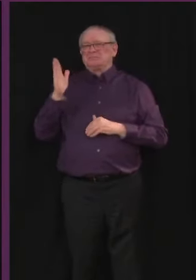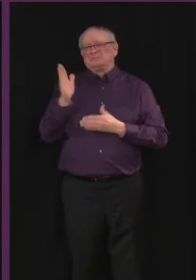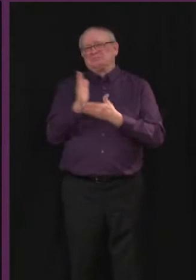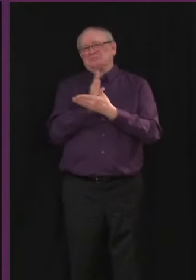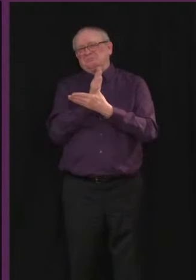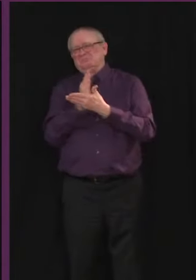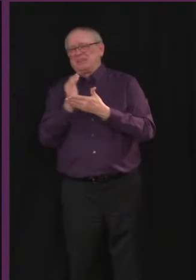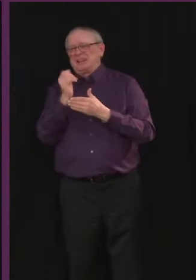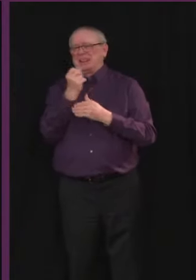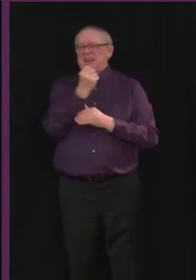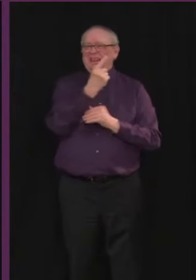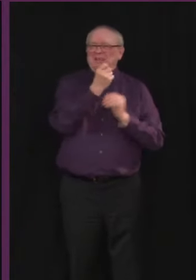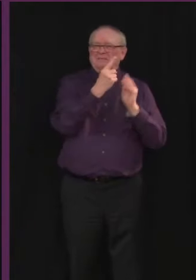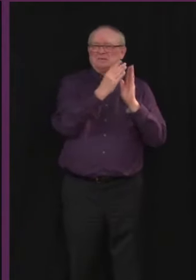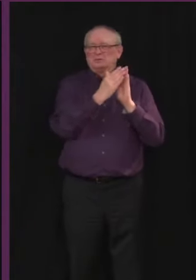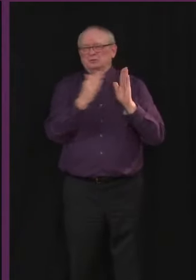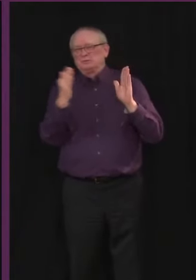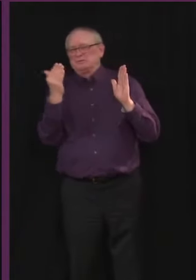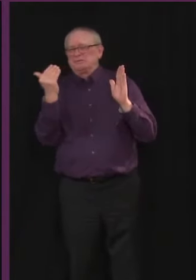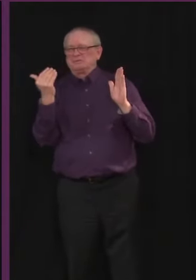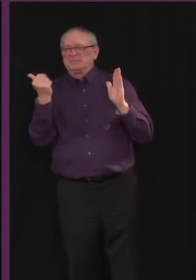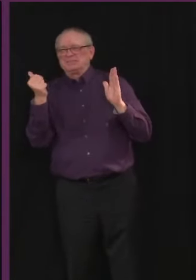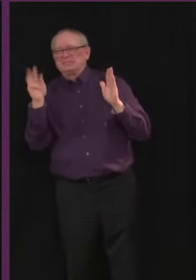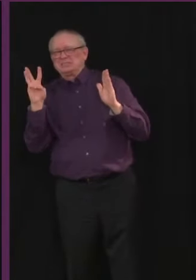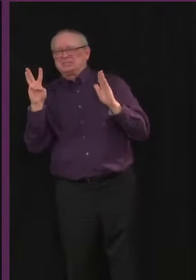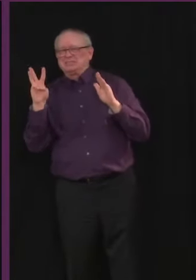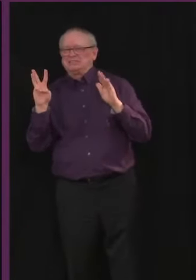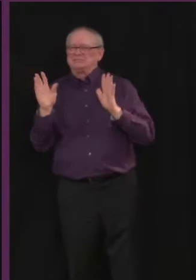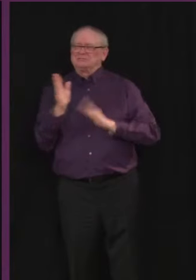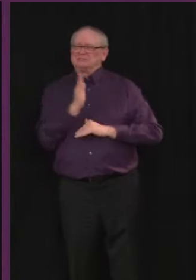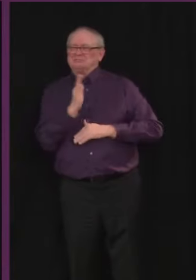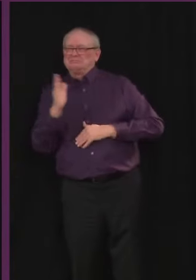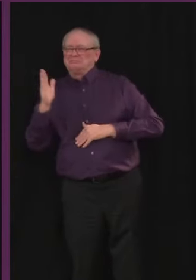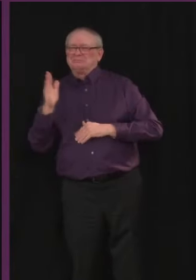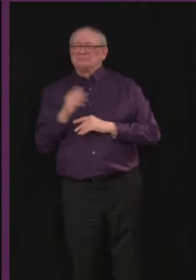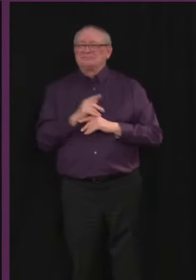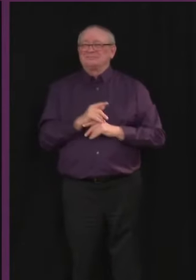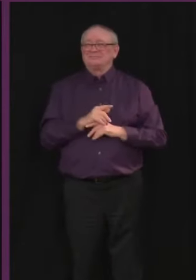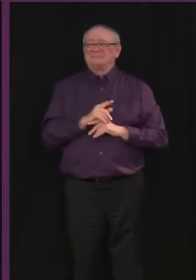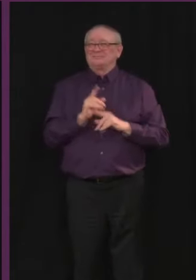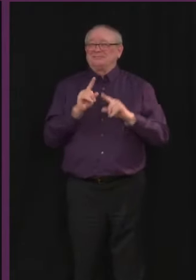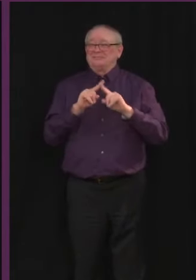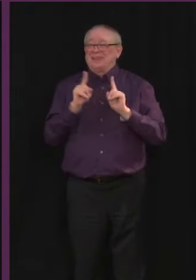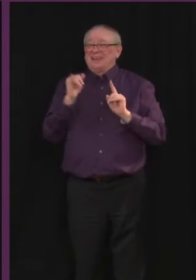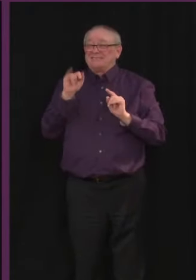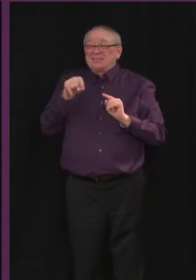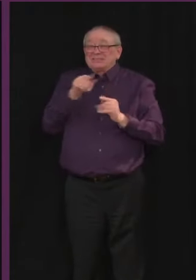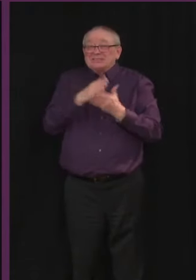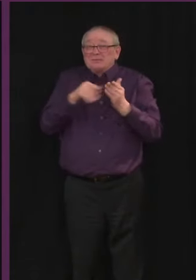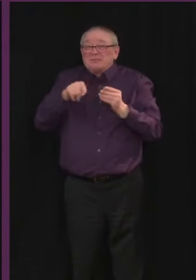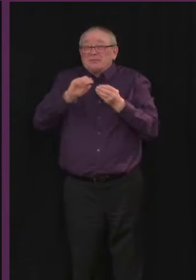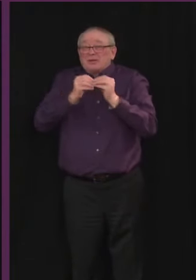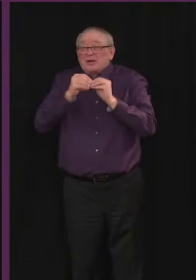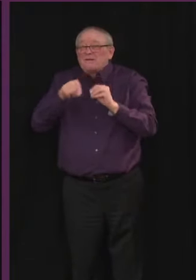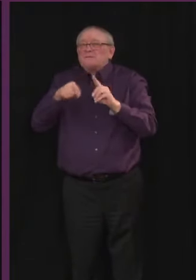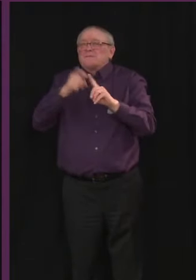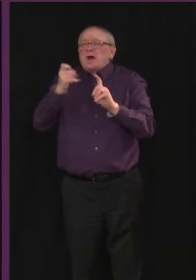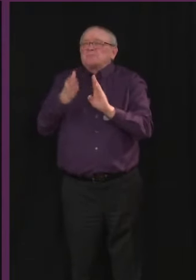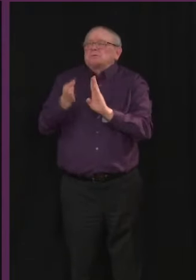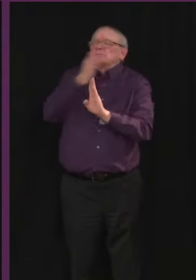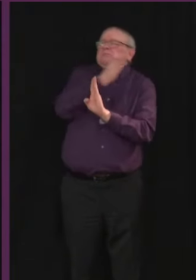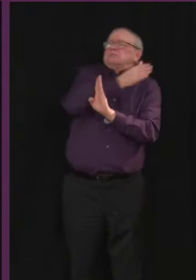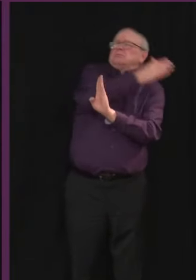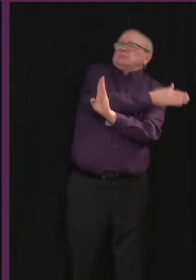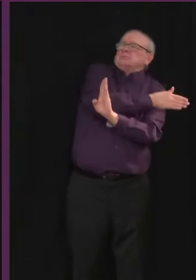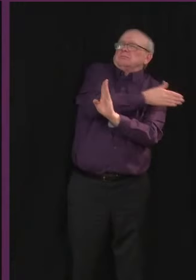numbers are retrospective testing still. So again, we're testing samples over the period of several days as we're working